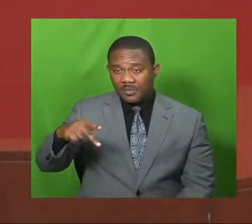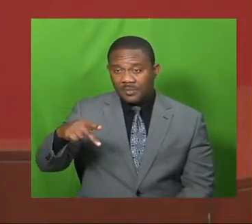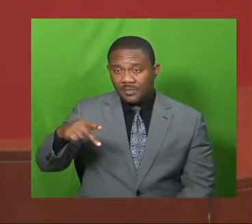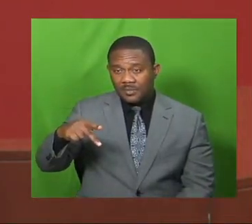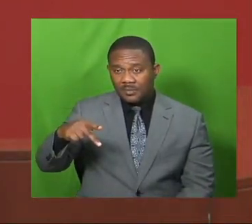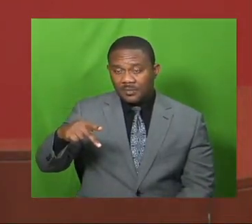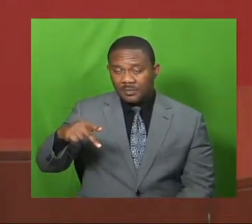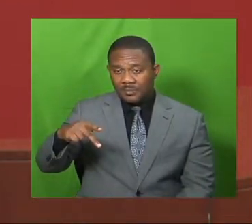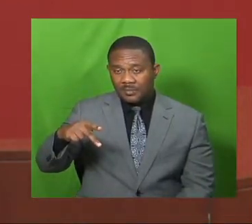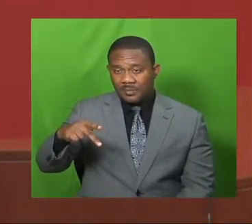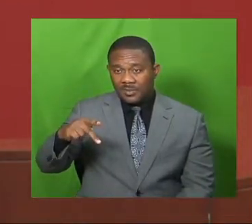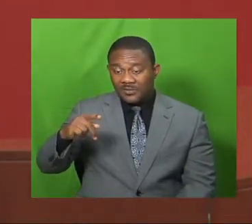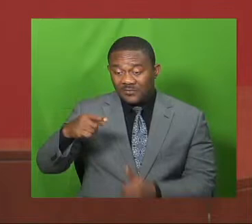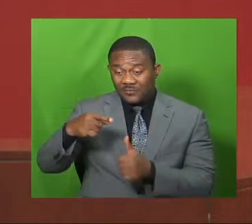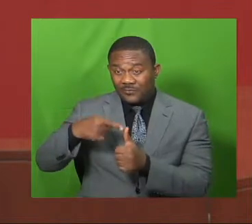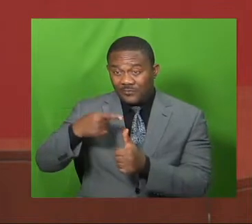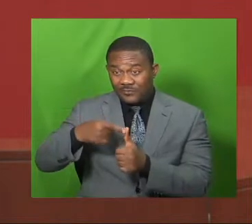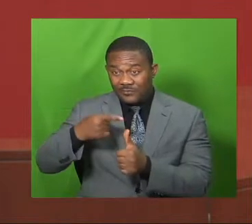Honorable.